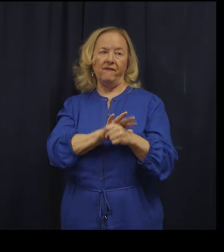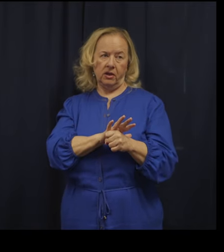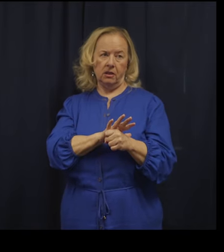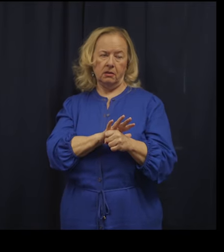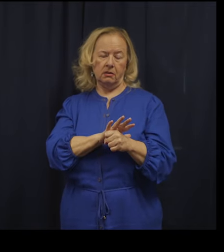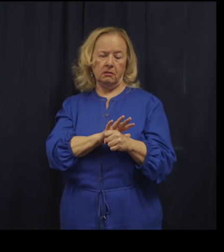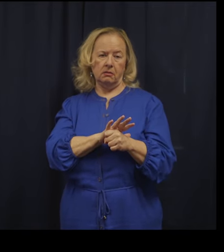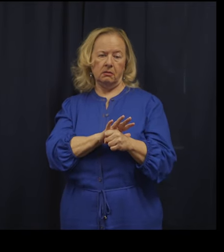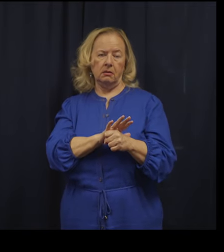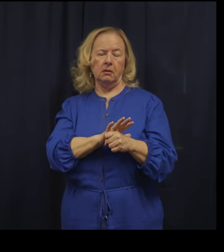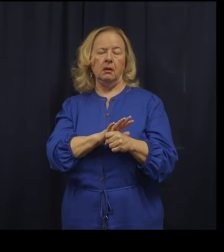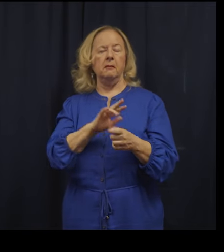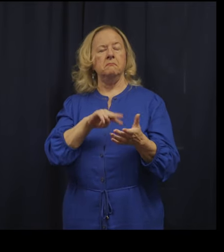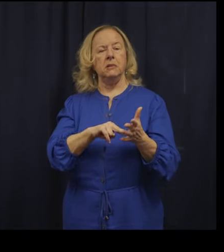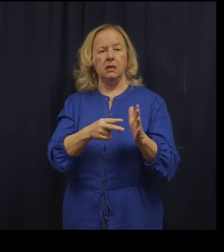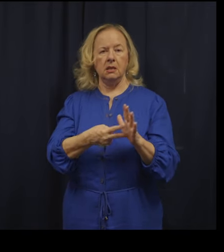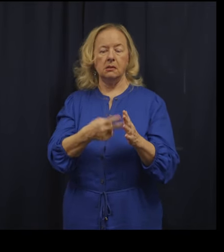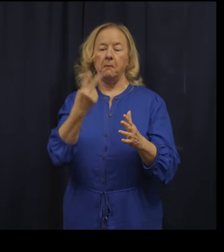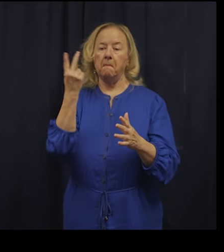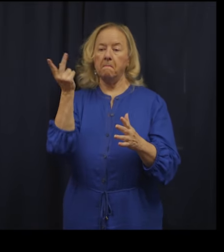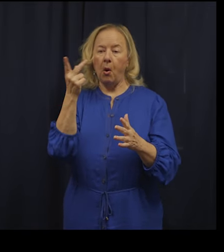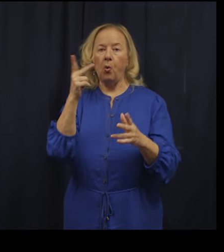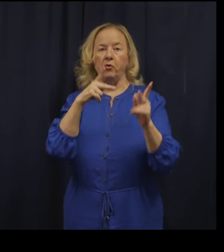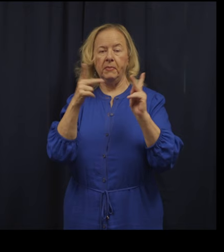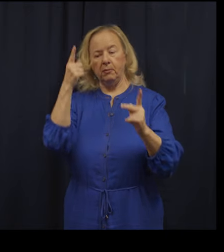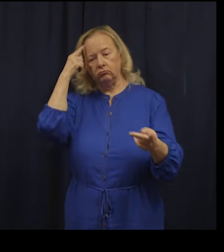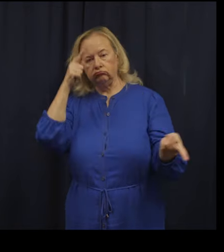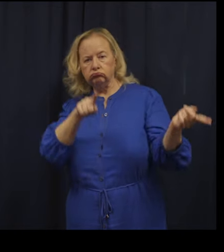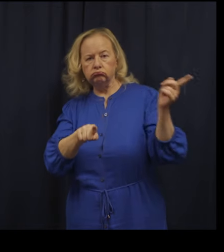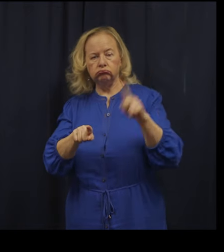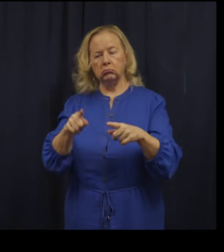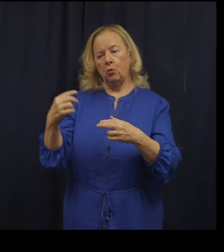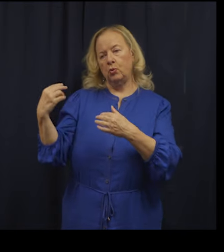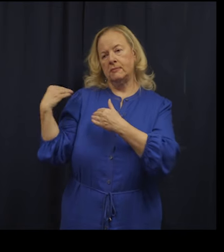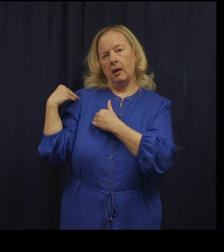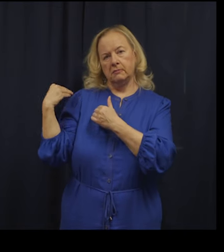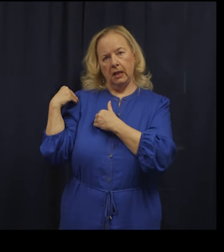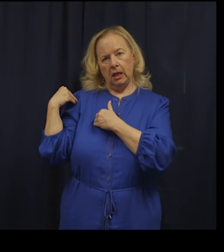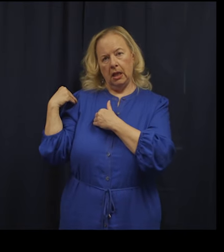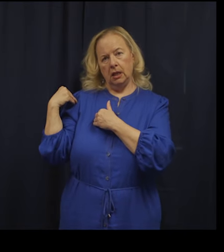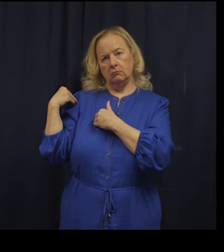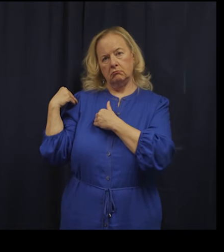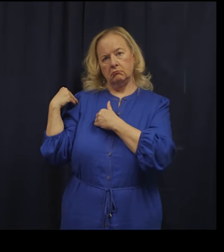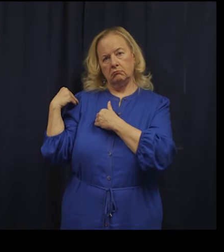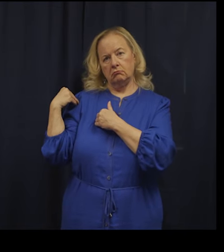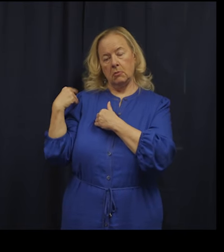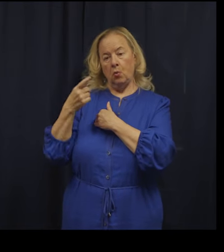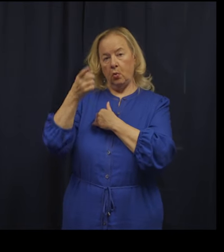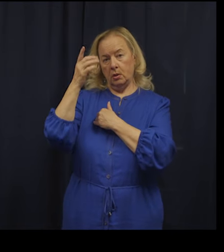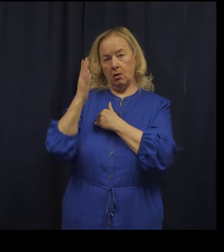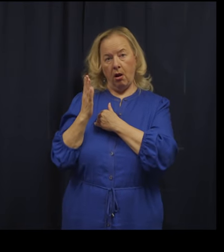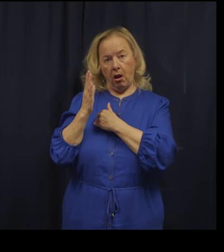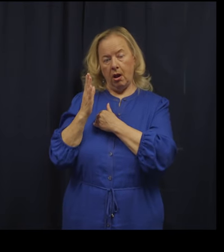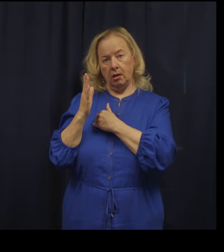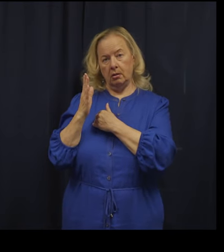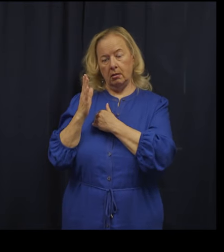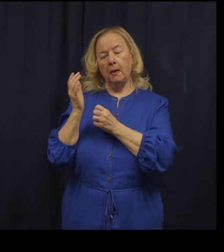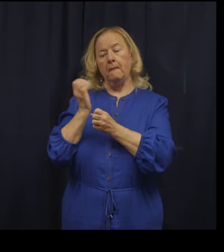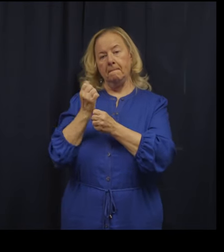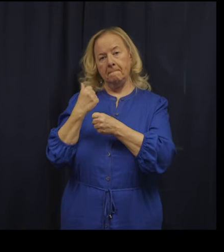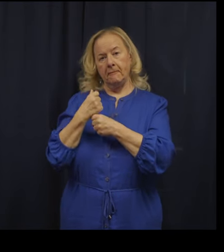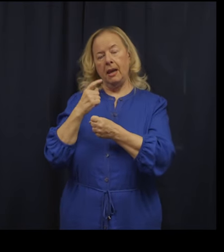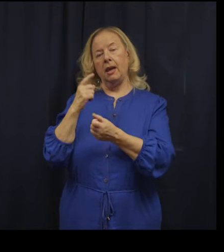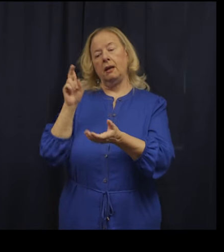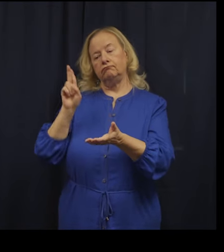the implications are always that both people have a responsibility. When God made